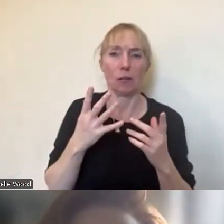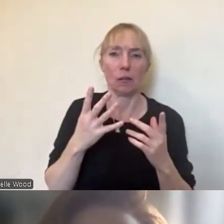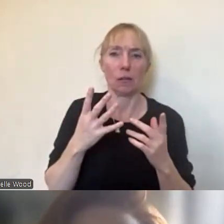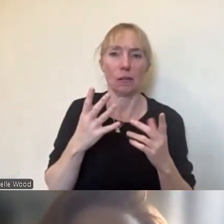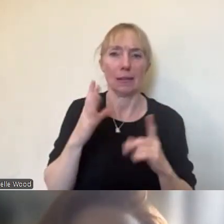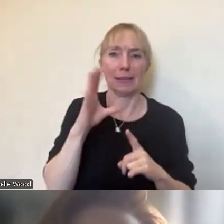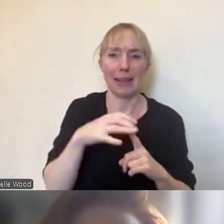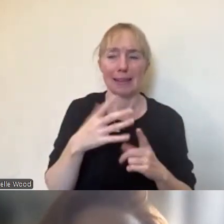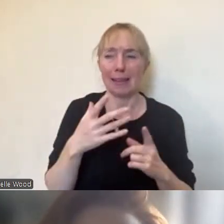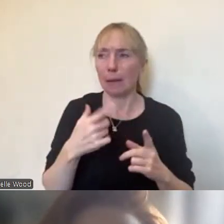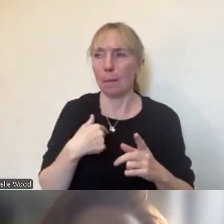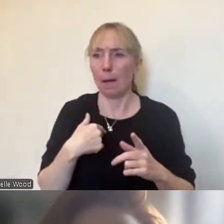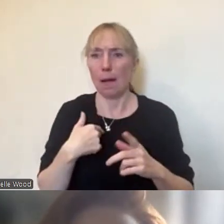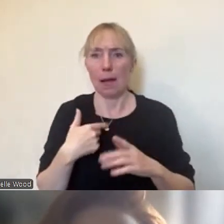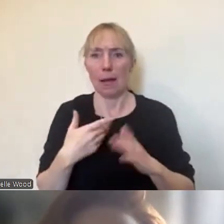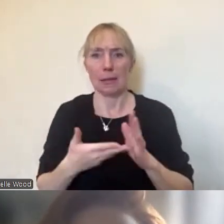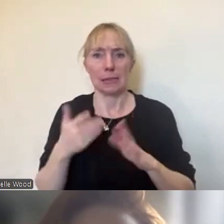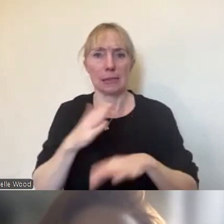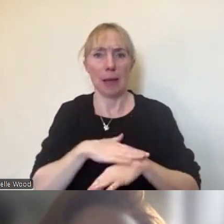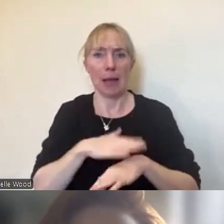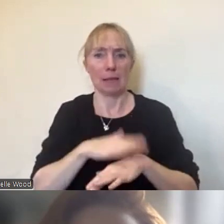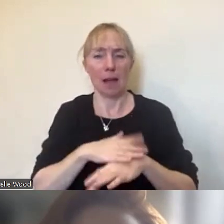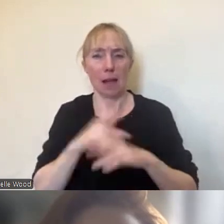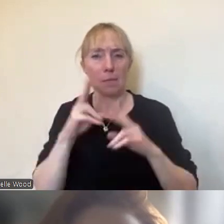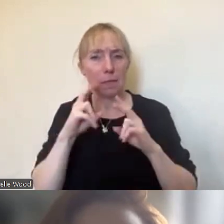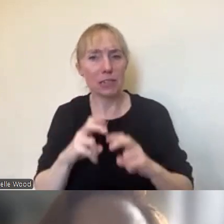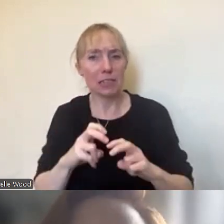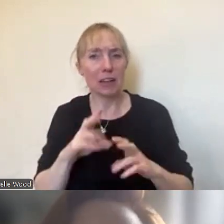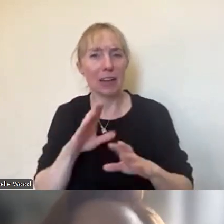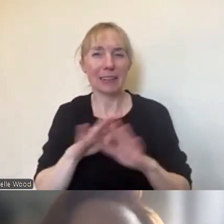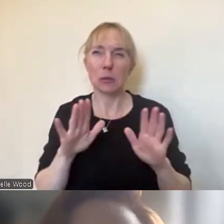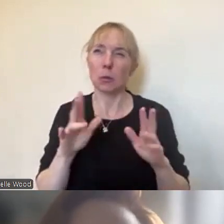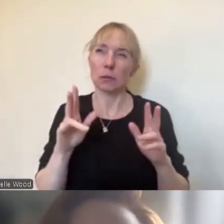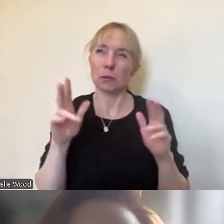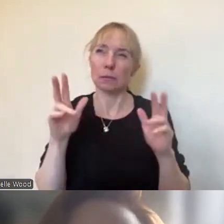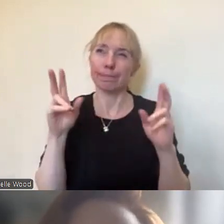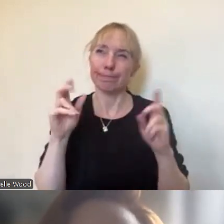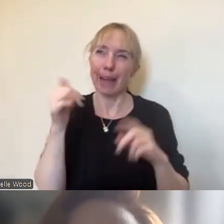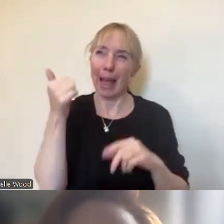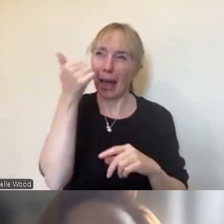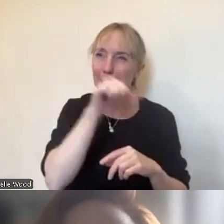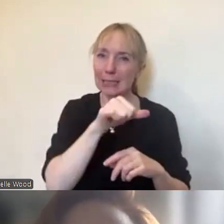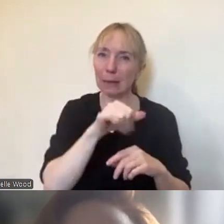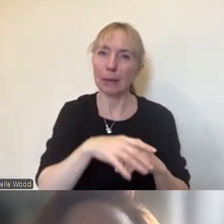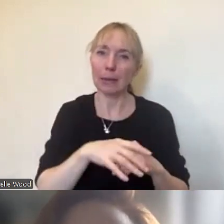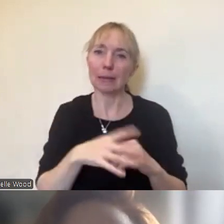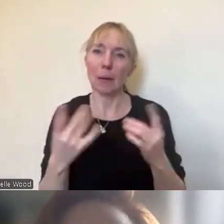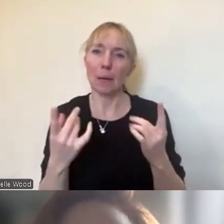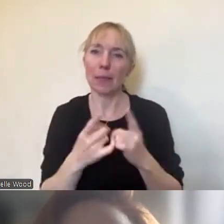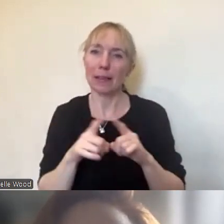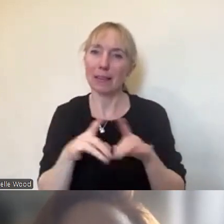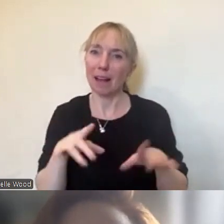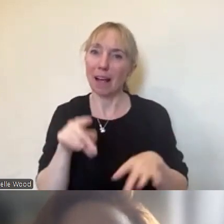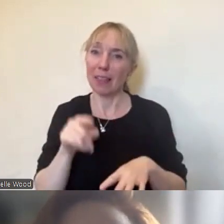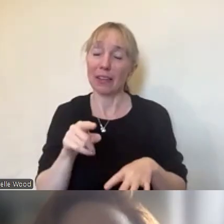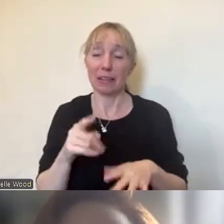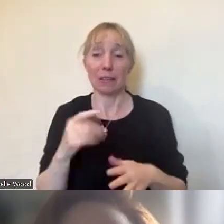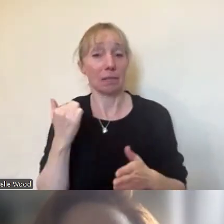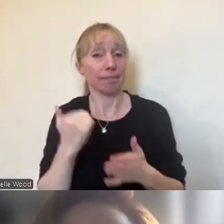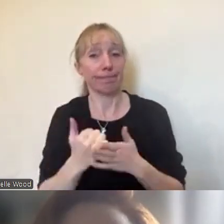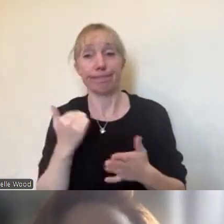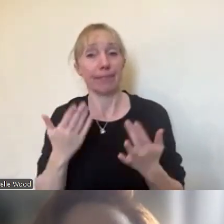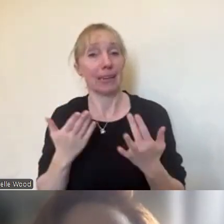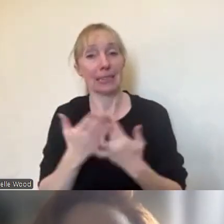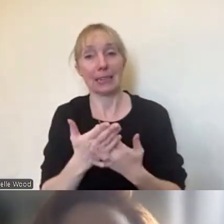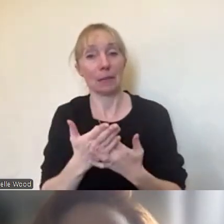do a bit of research that's not academic, not in that framework. So things like this are really